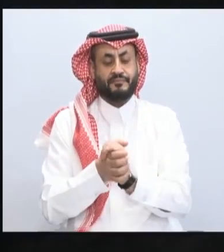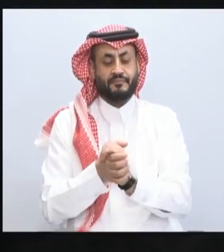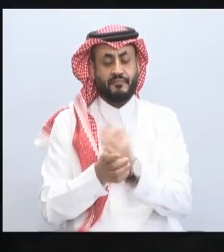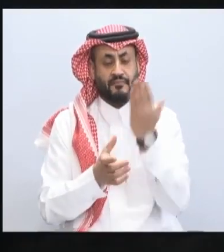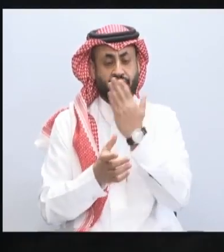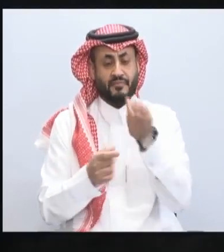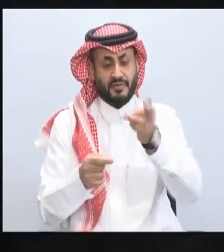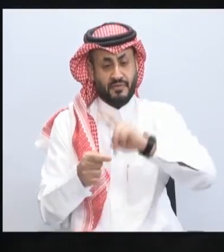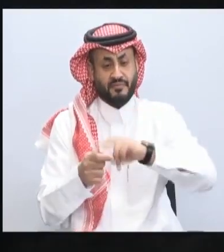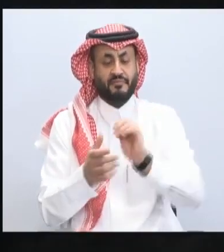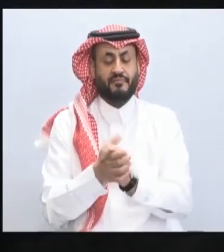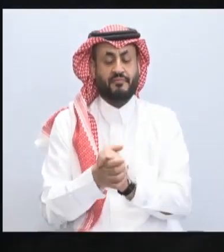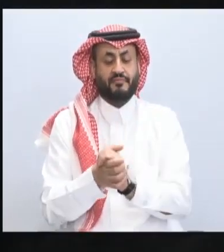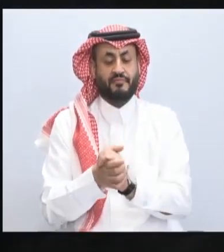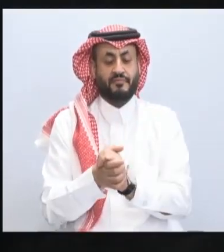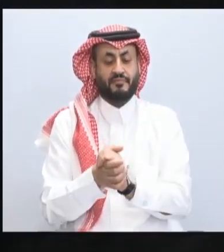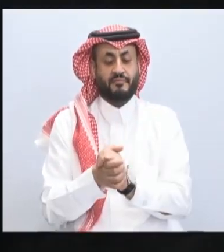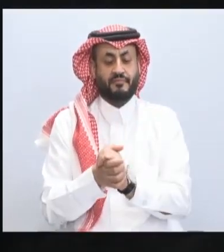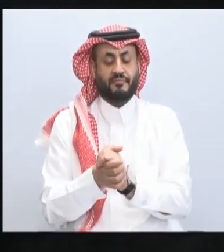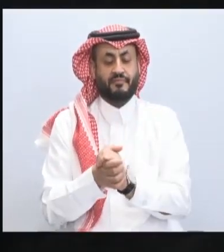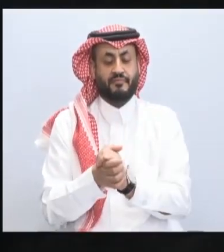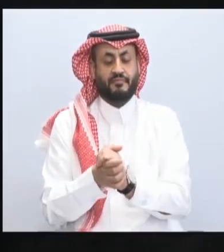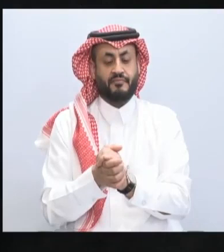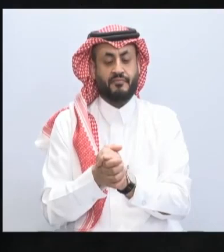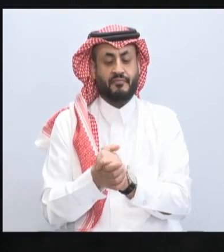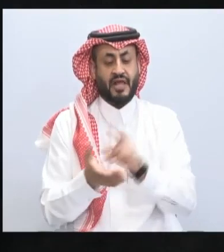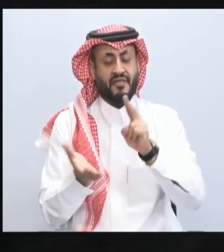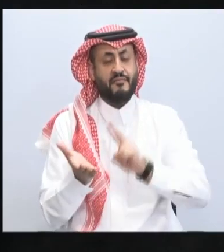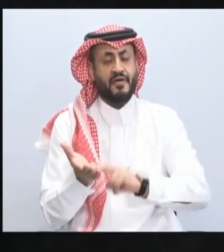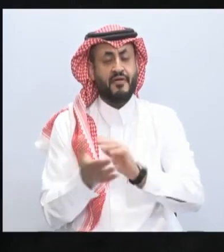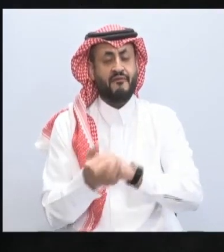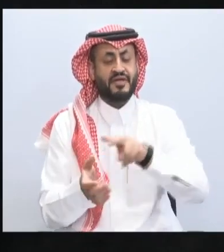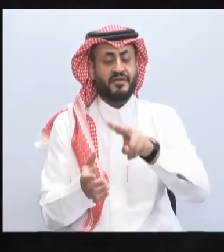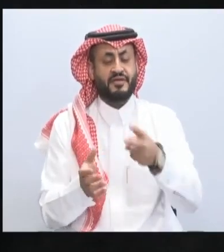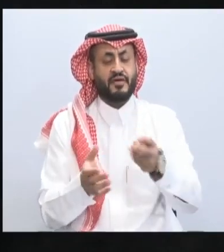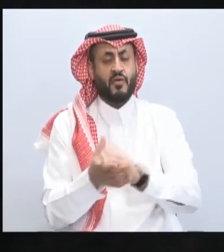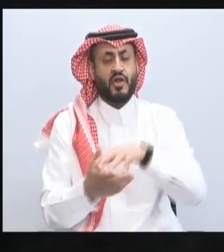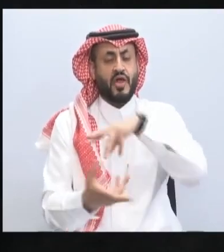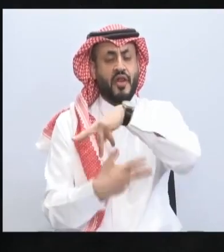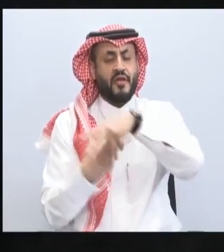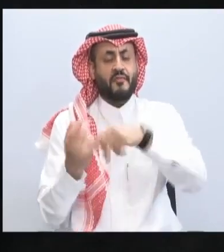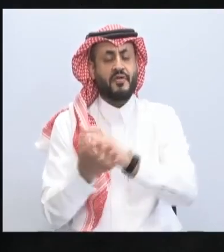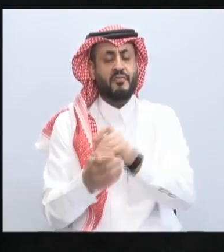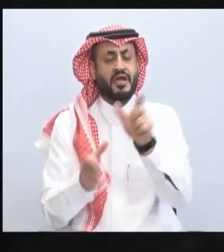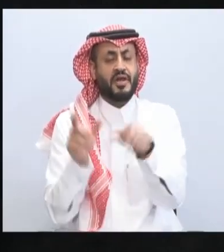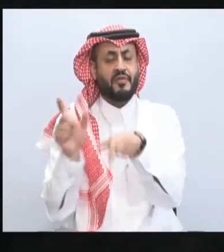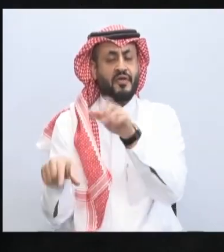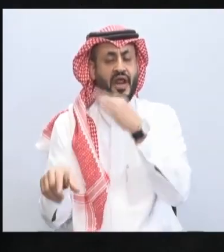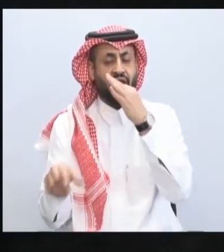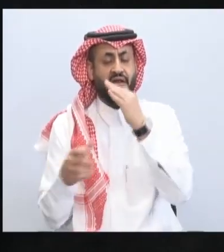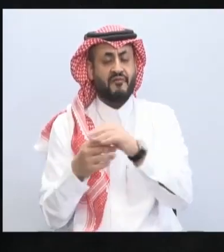to read this again, you can read with me. The Impact of a Changing World on Human Language